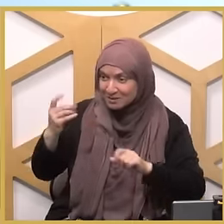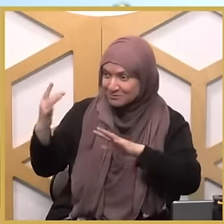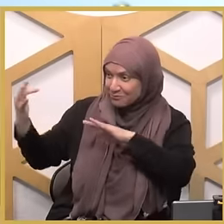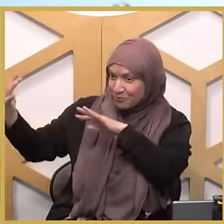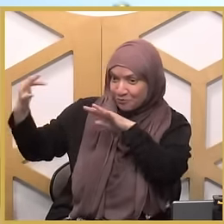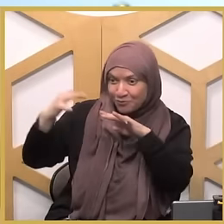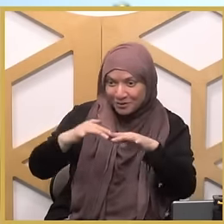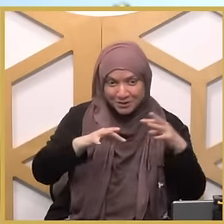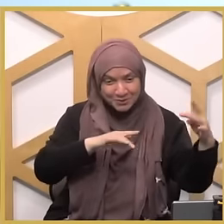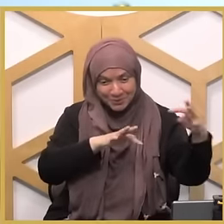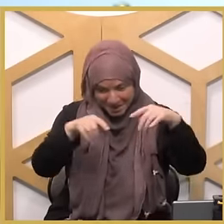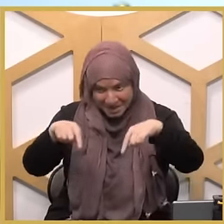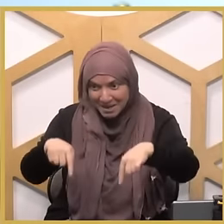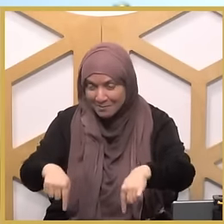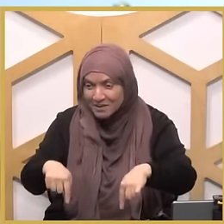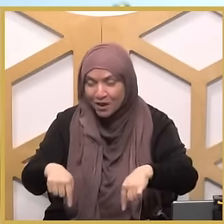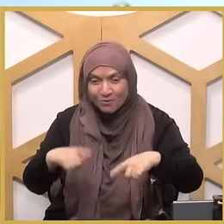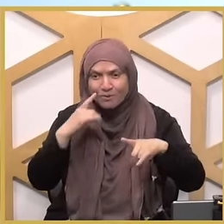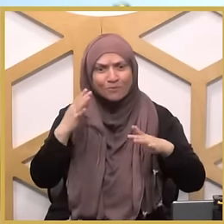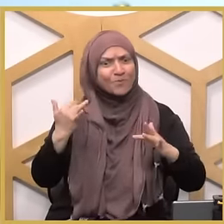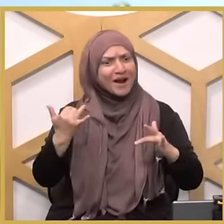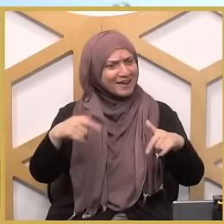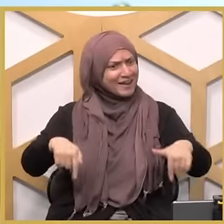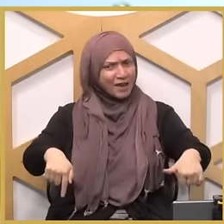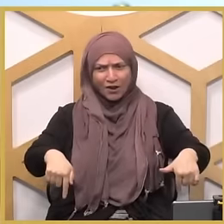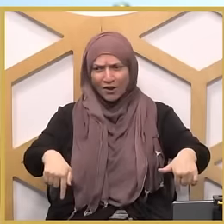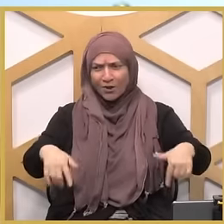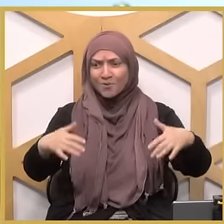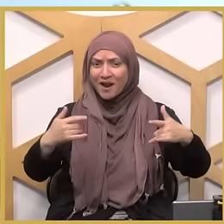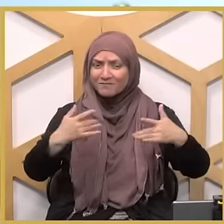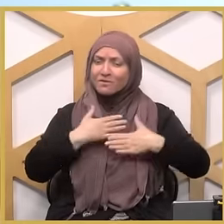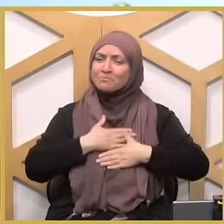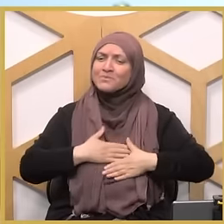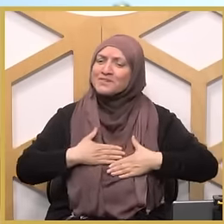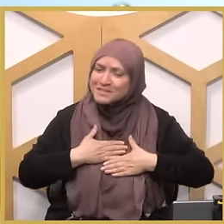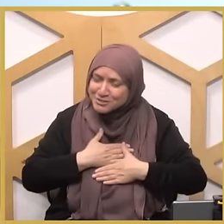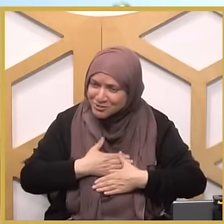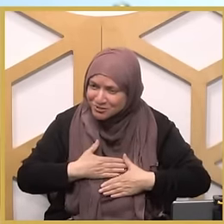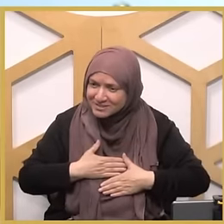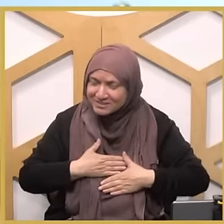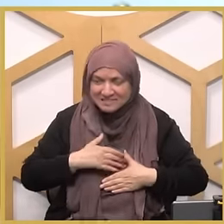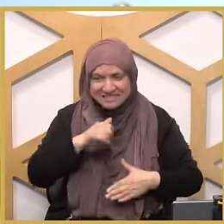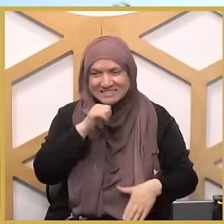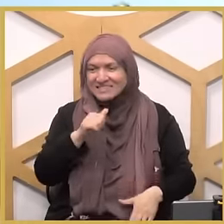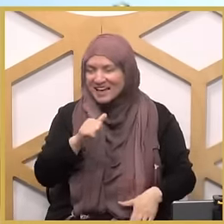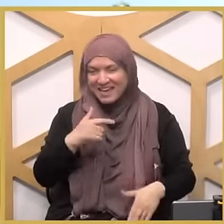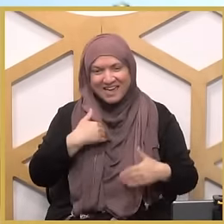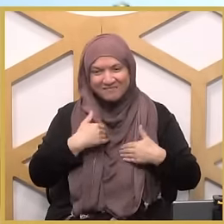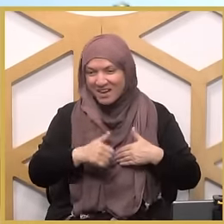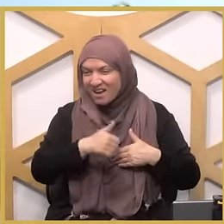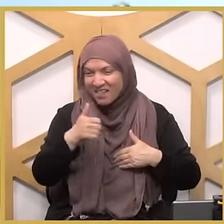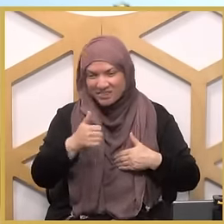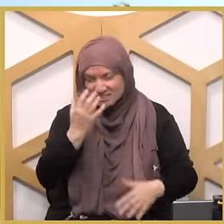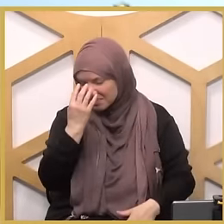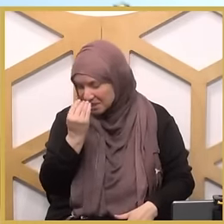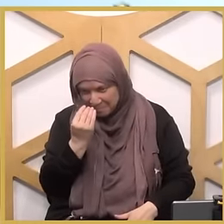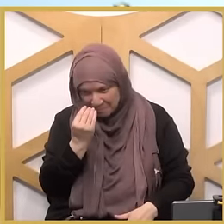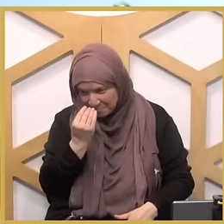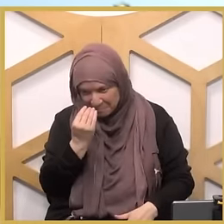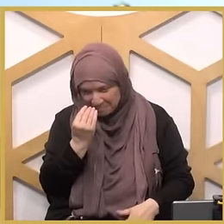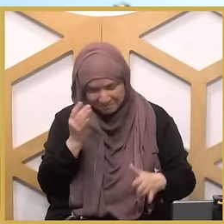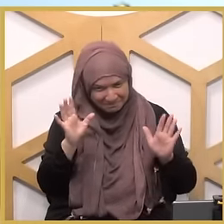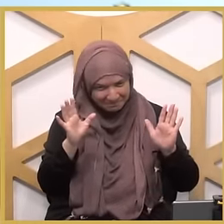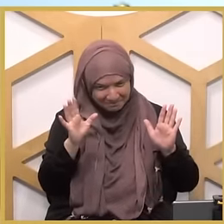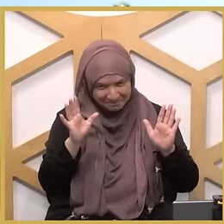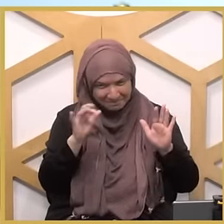here? A little bit of sleep issues? SubhanAllah, it's beautiful. So think of the two bottles Allah Azza wa Jal gave